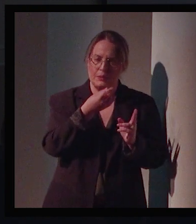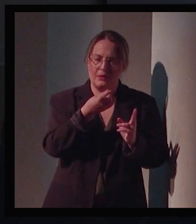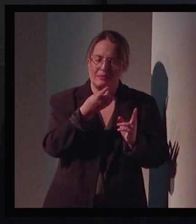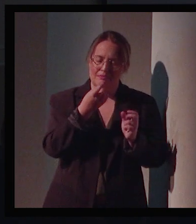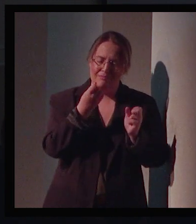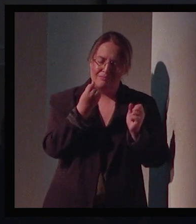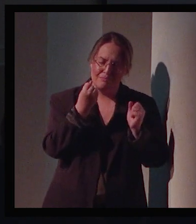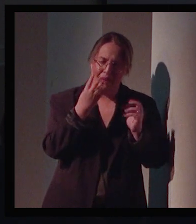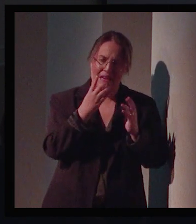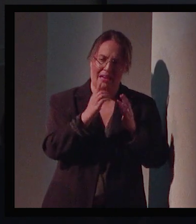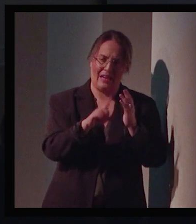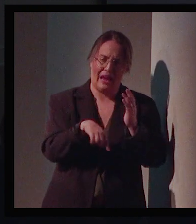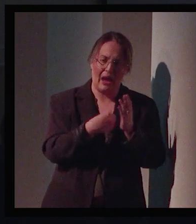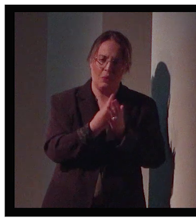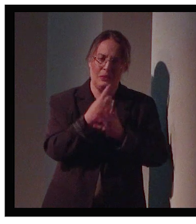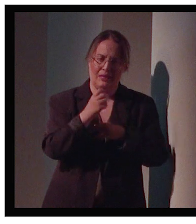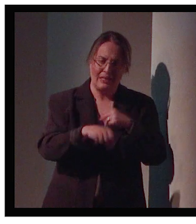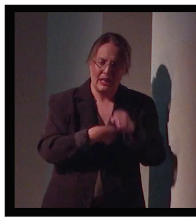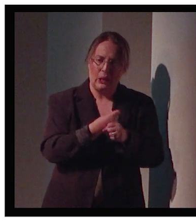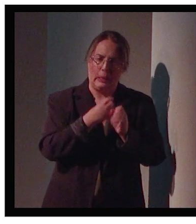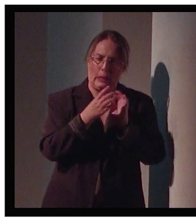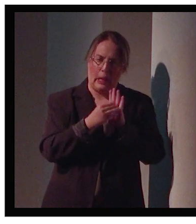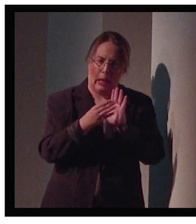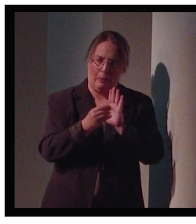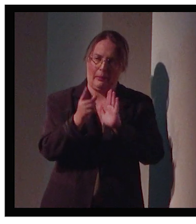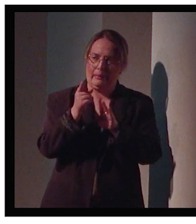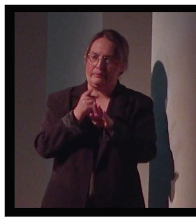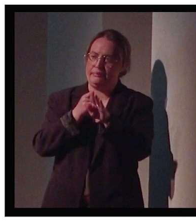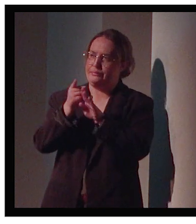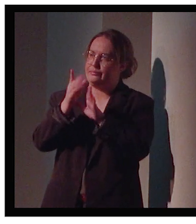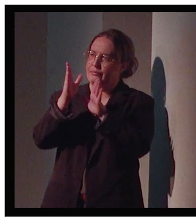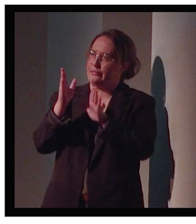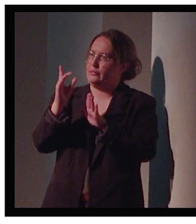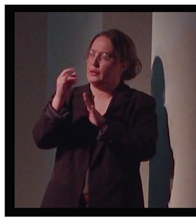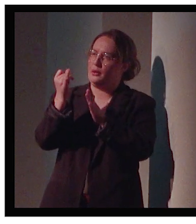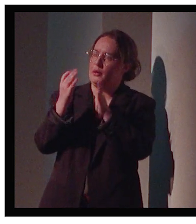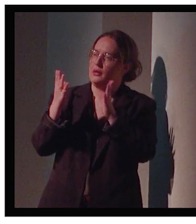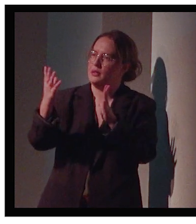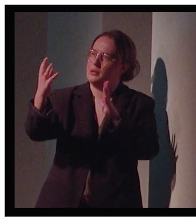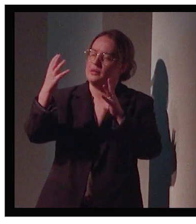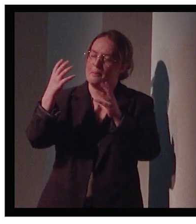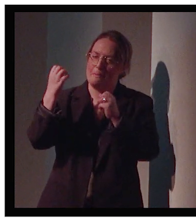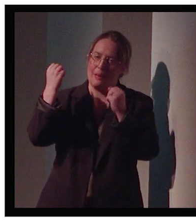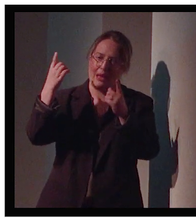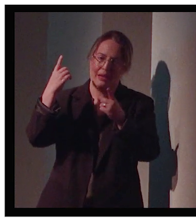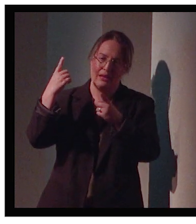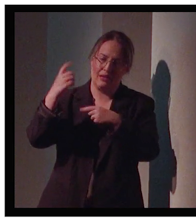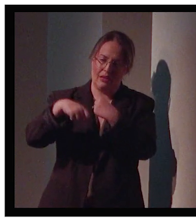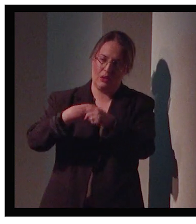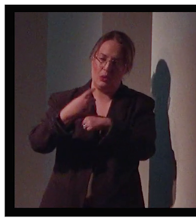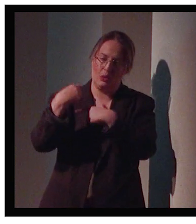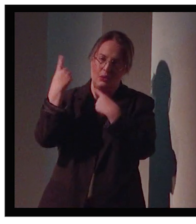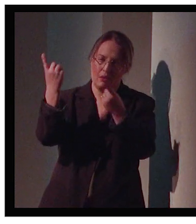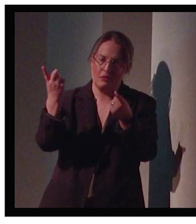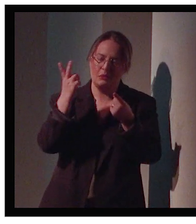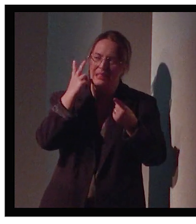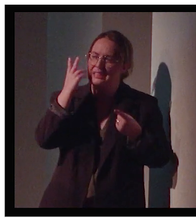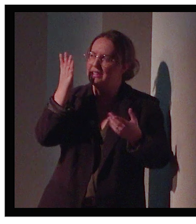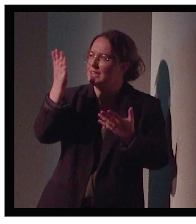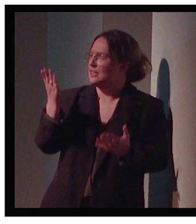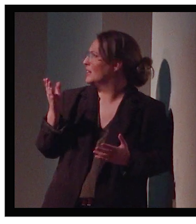Louvre. In fact, you can see he loosely based his composition on Titian's Pastoral Concert, which is an